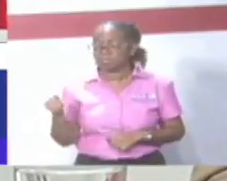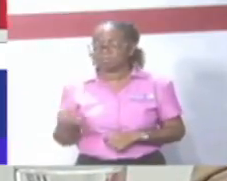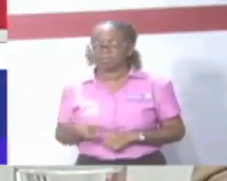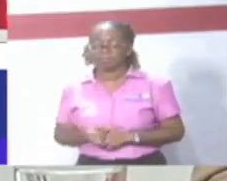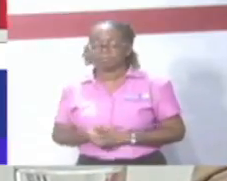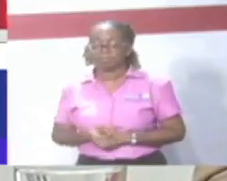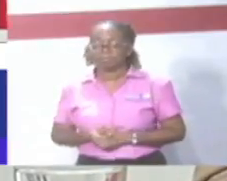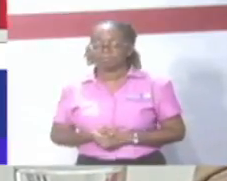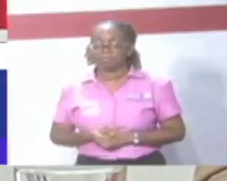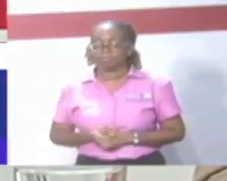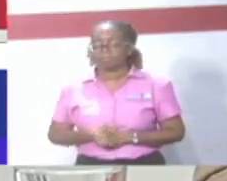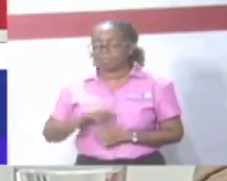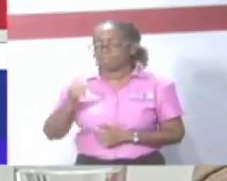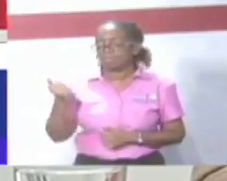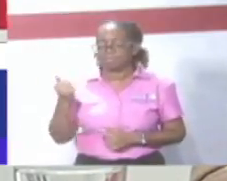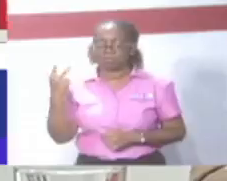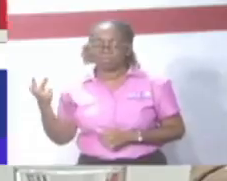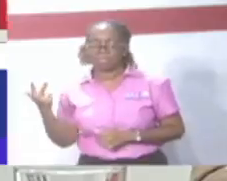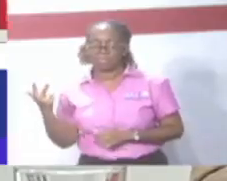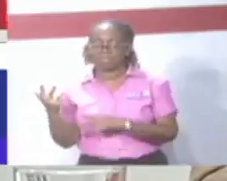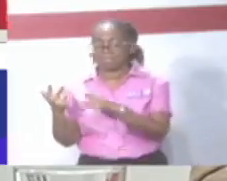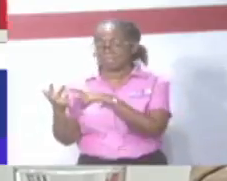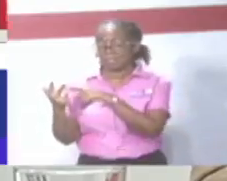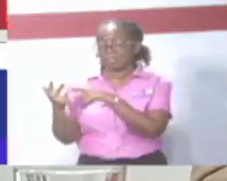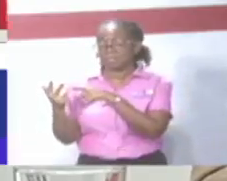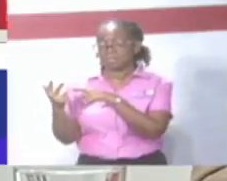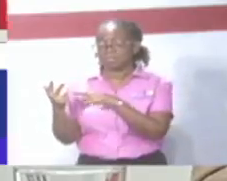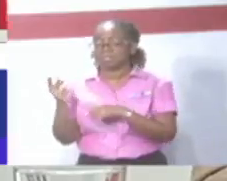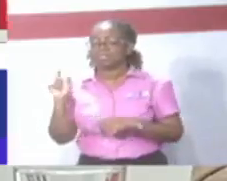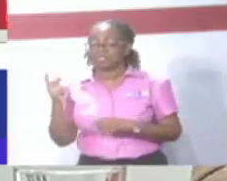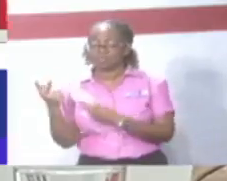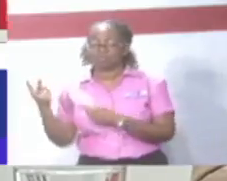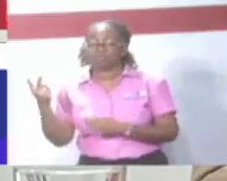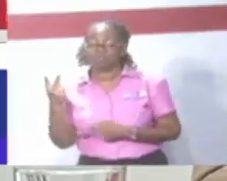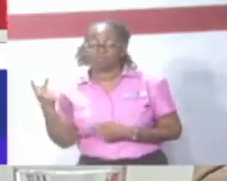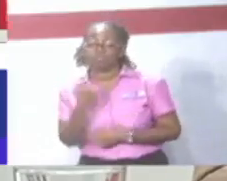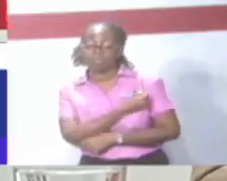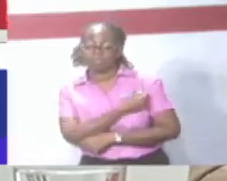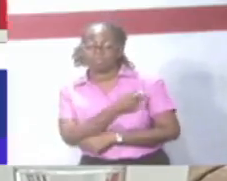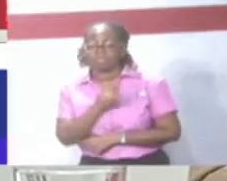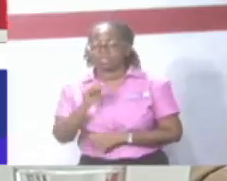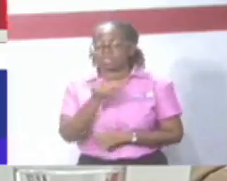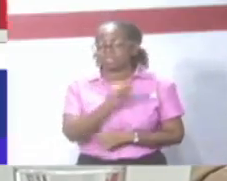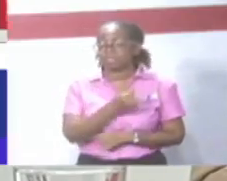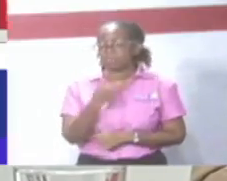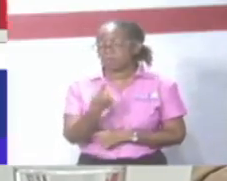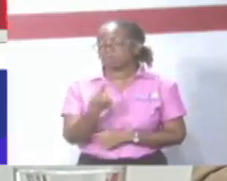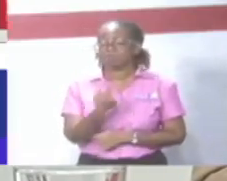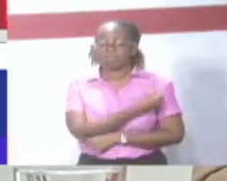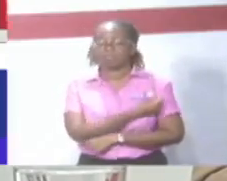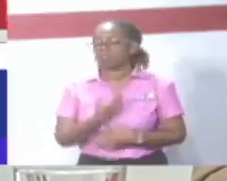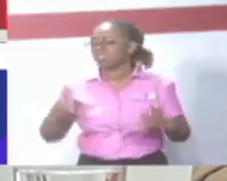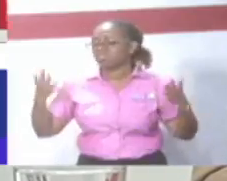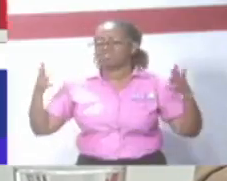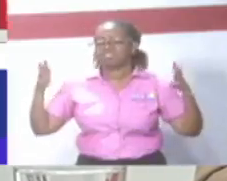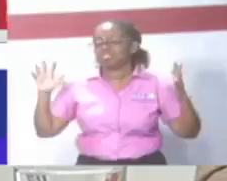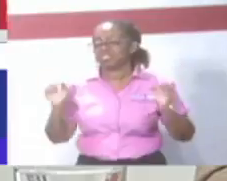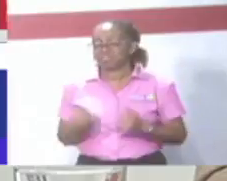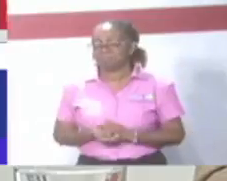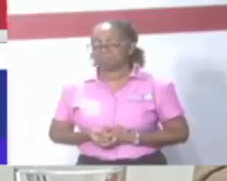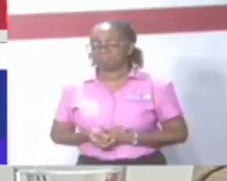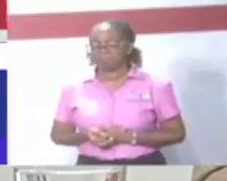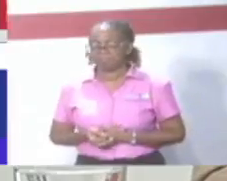are the 2-dose regimes, you are seeing an increase of about 1,000, 1,200 for 2 consecutive